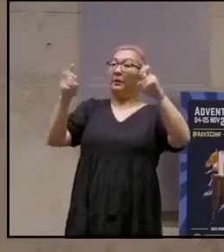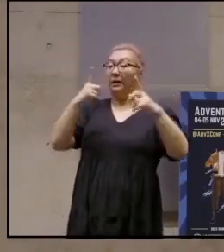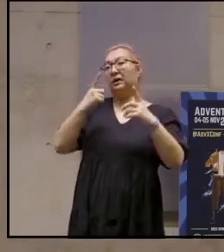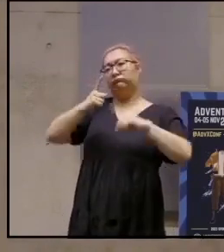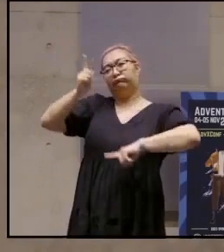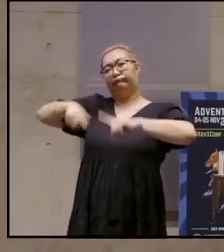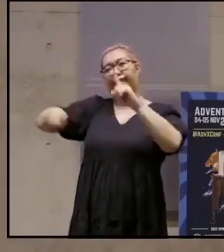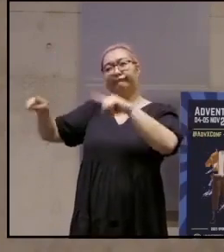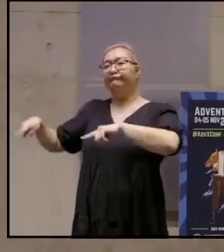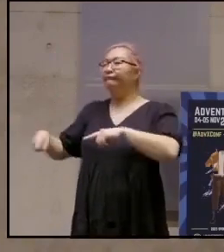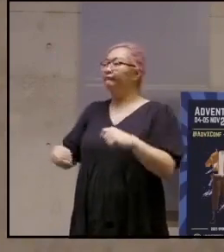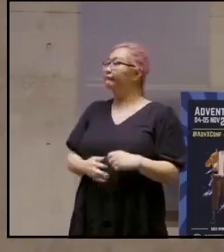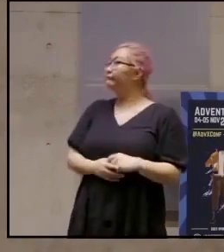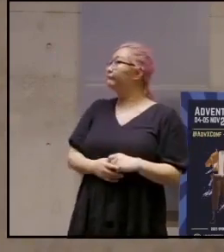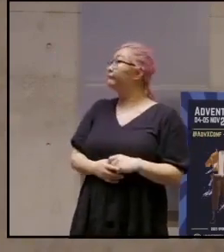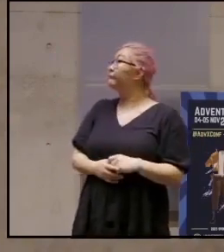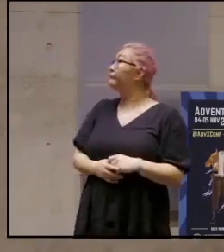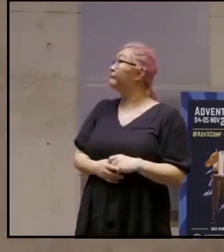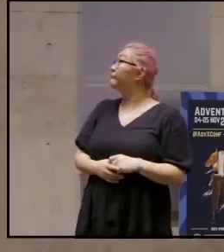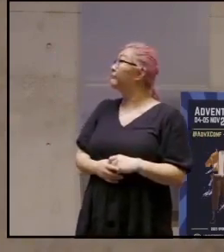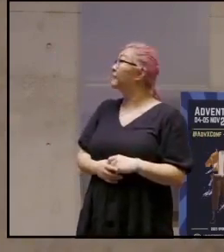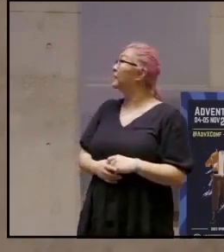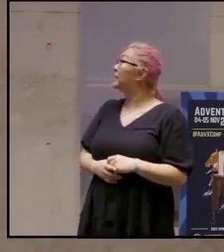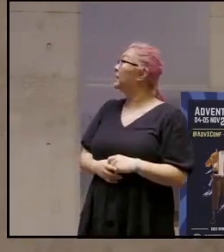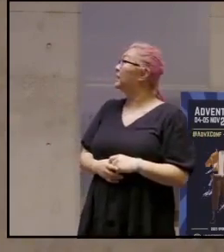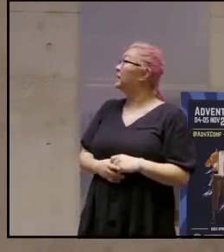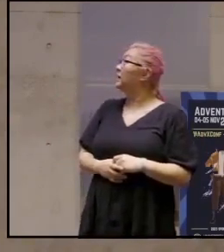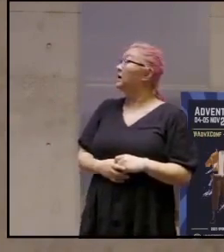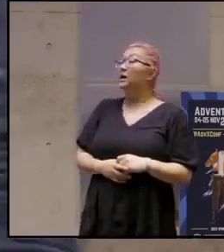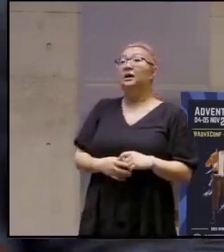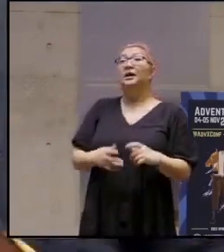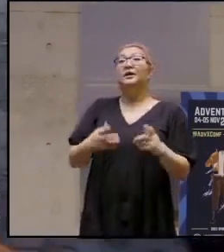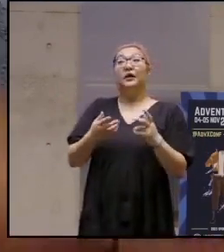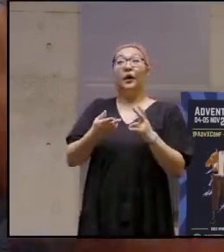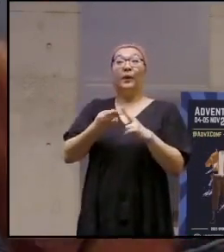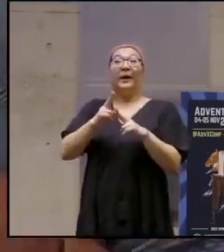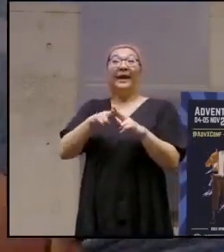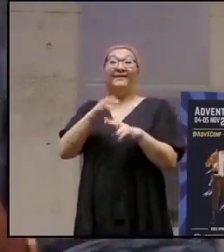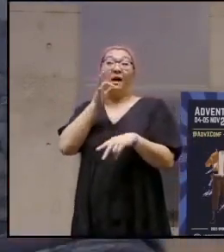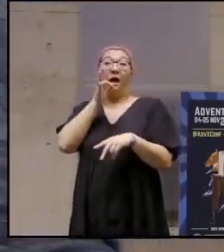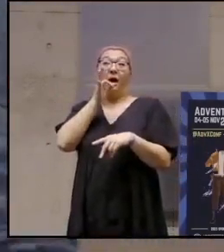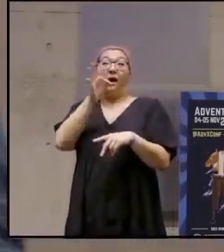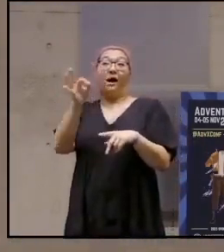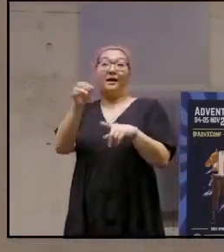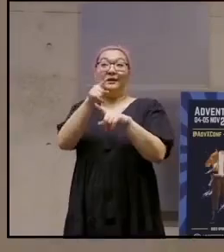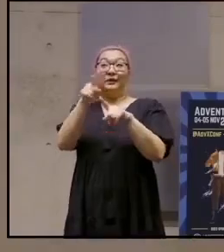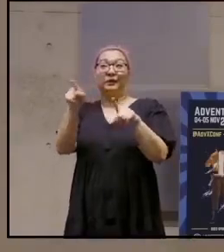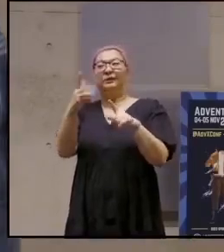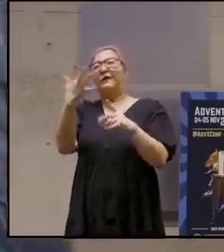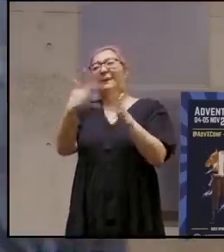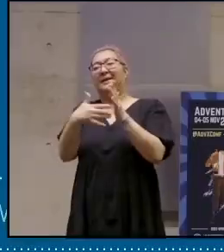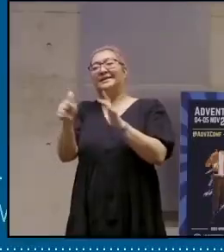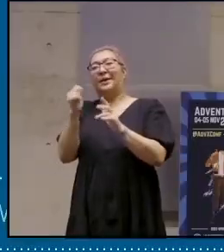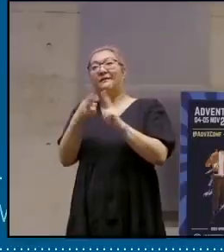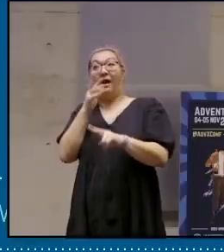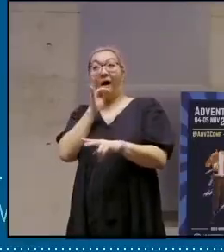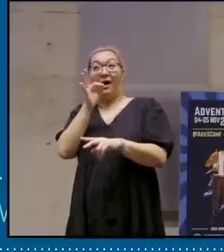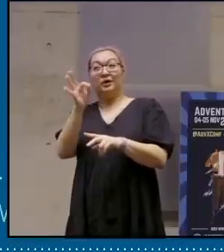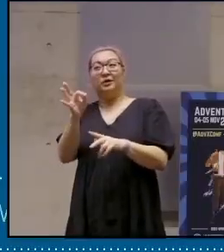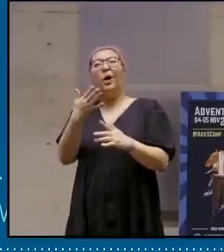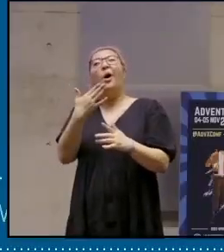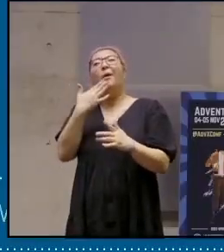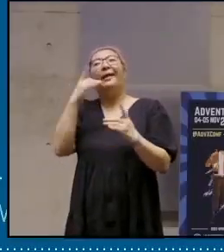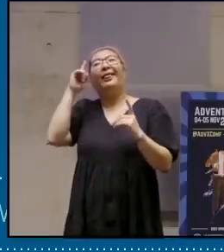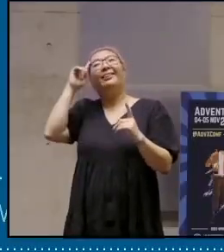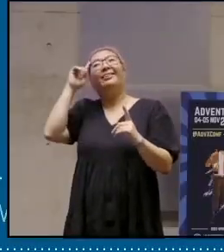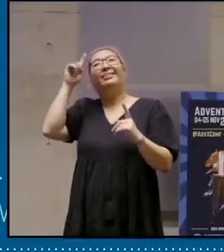number of different genres. So if I, 5 minutes ago, had asked you to think of characters to fill a military story, would you have thought about